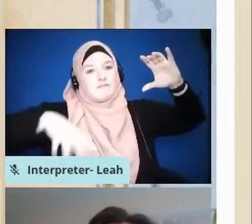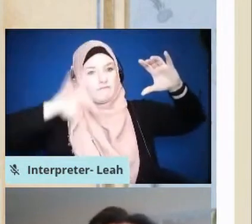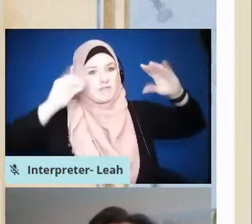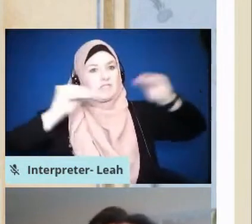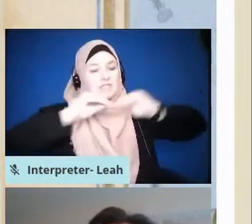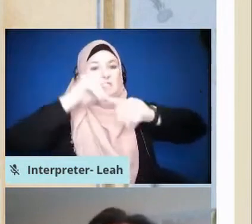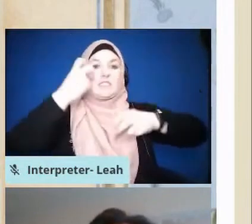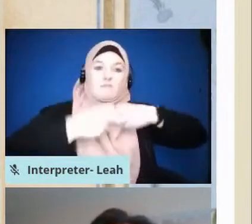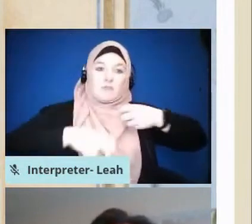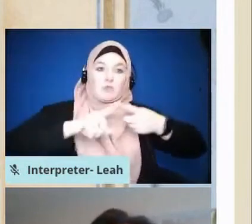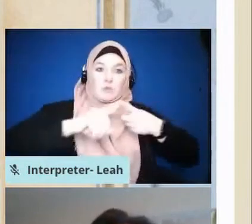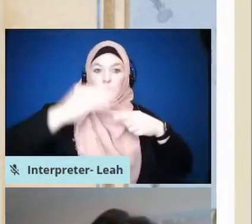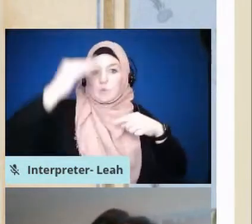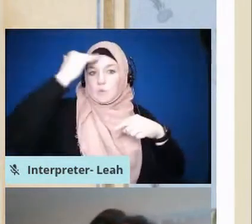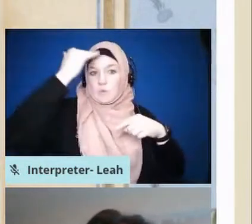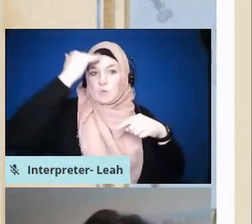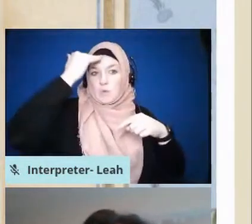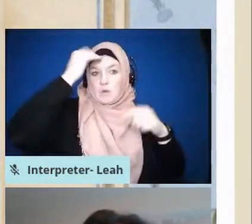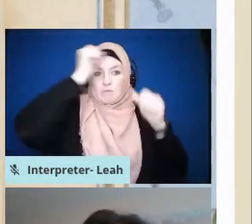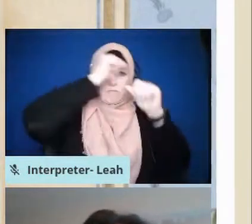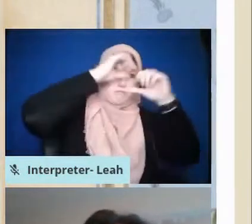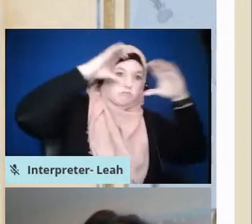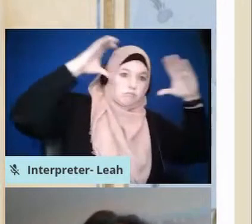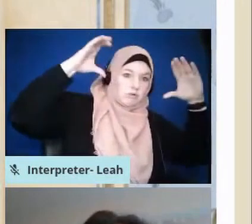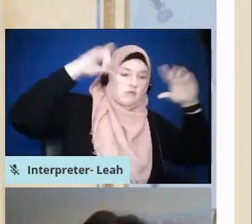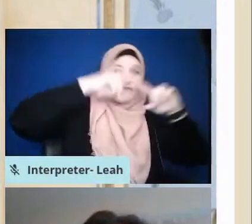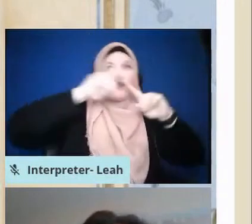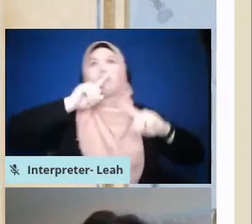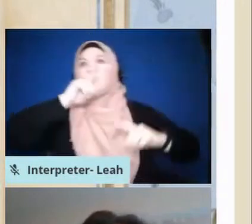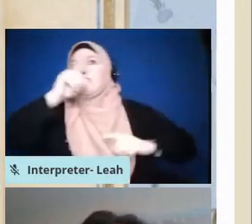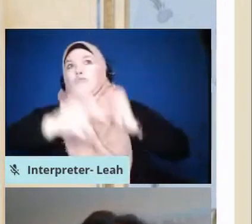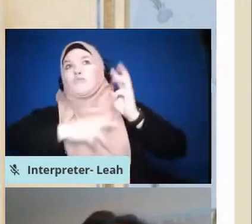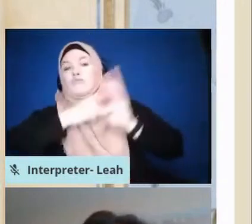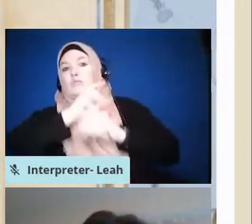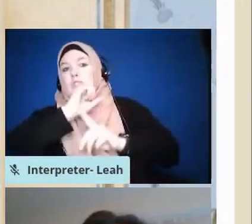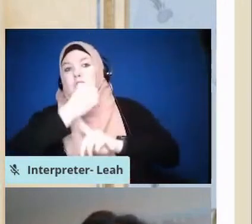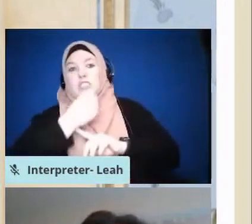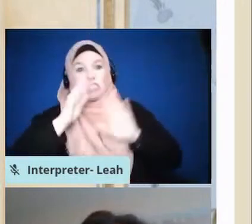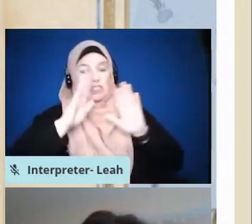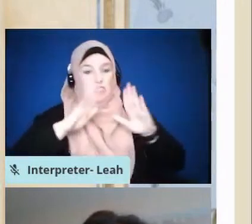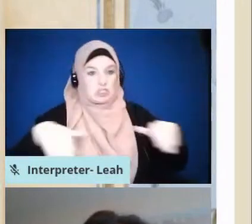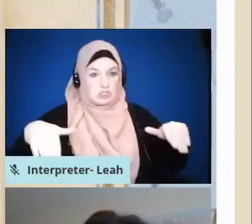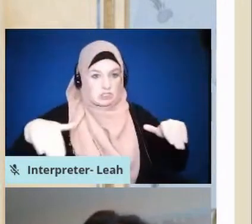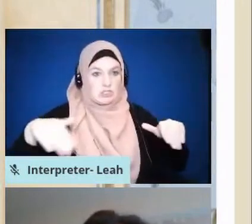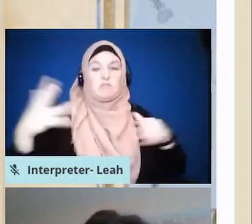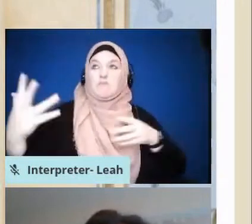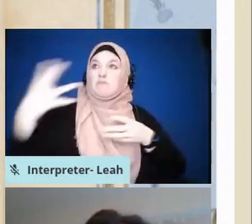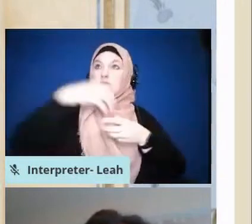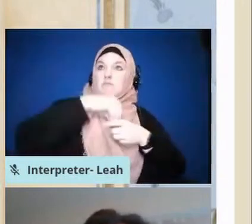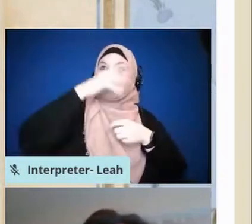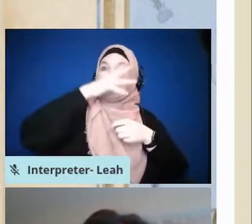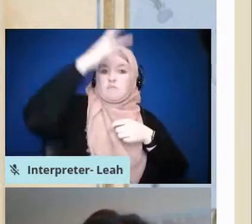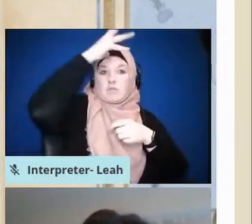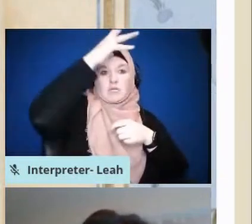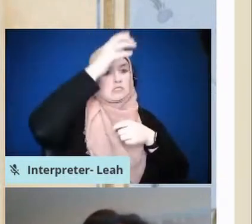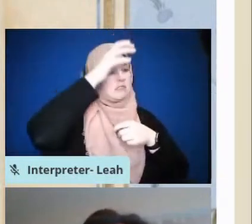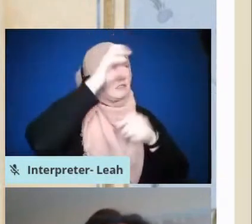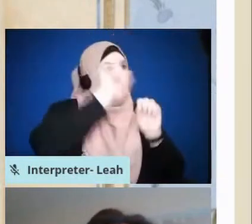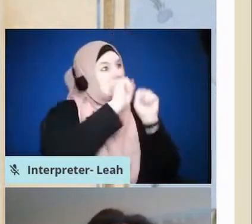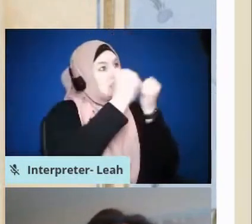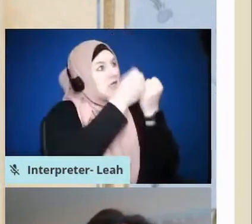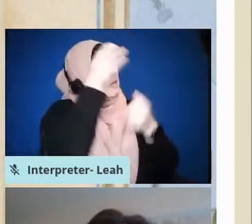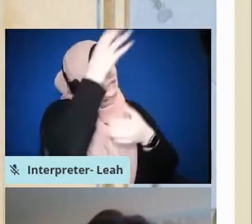it difficult to distinguish imagination from reality. Child integrate the parents and the societal concept of